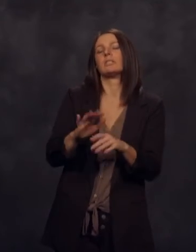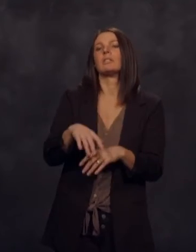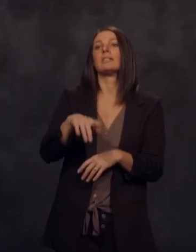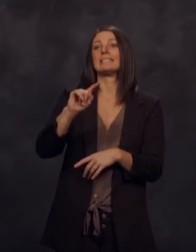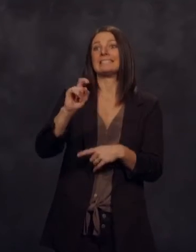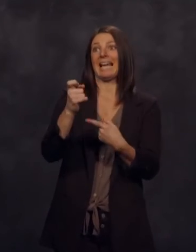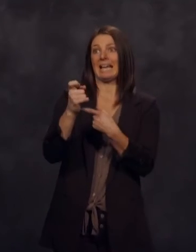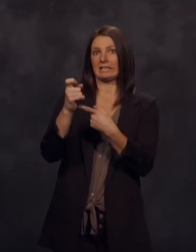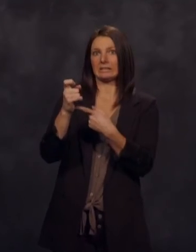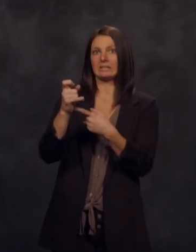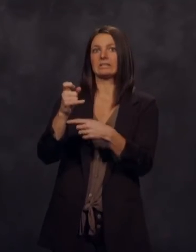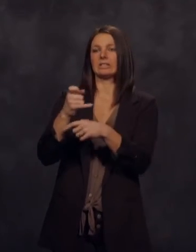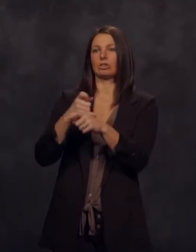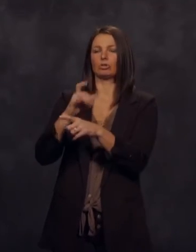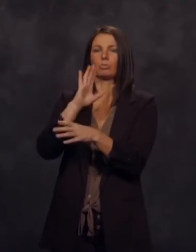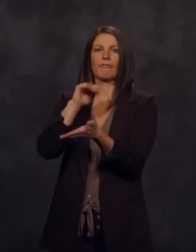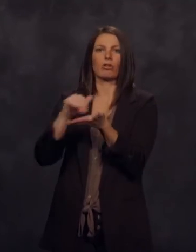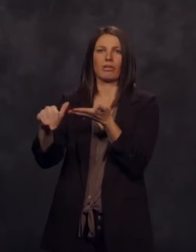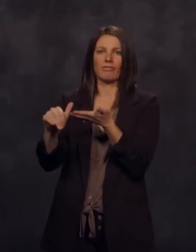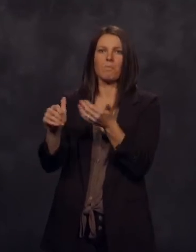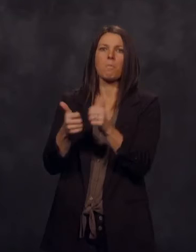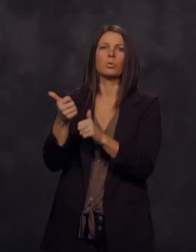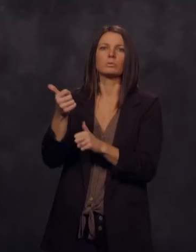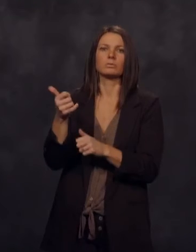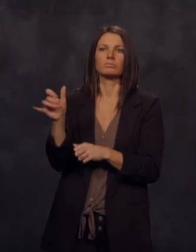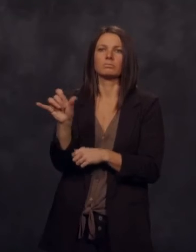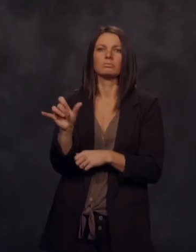taxes on loan forgiveness programs like this.